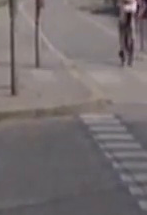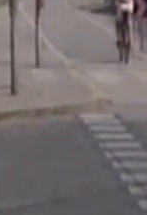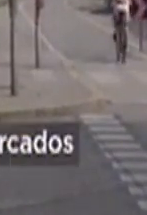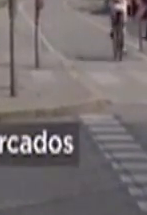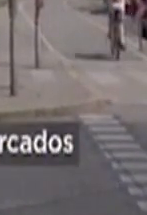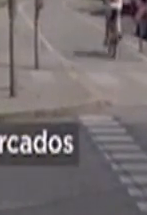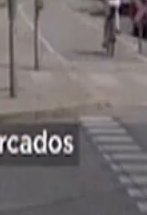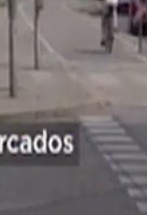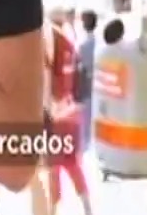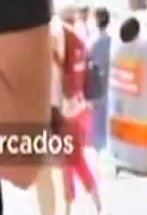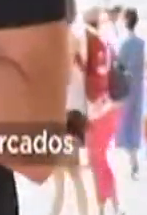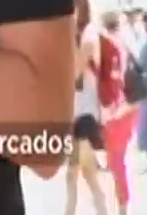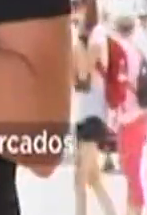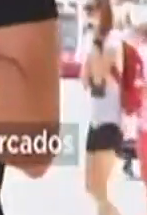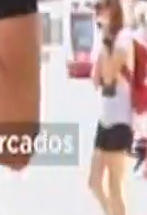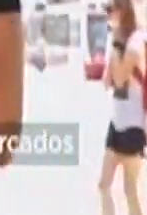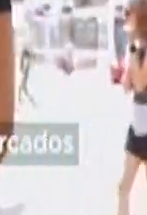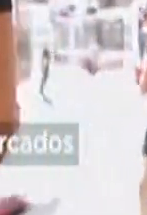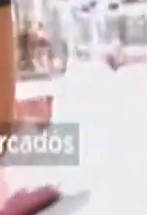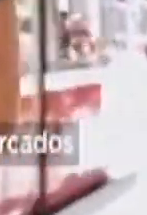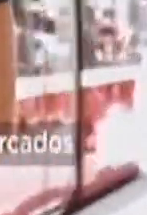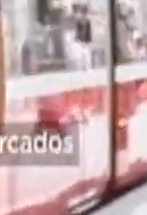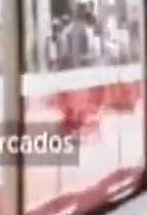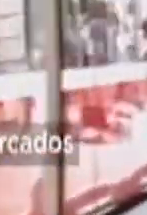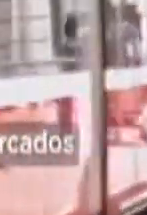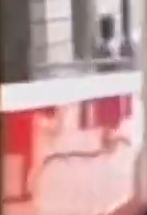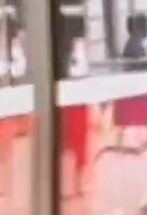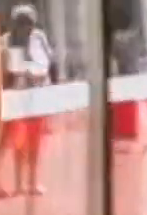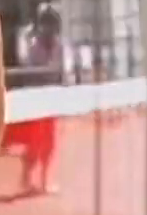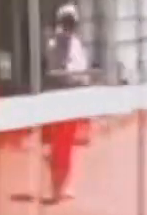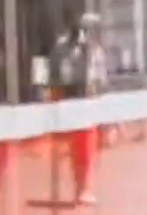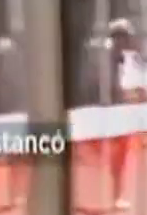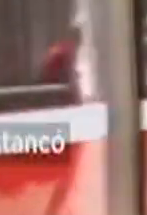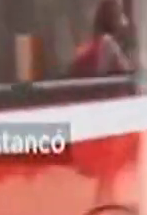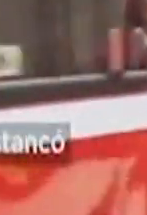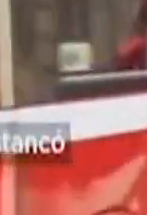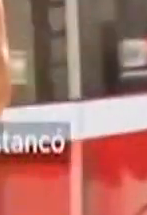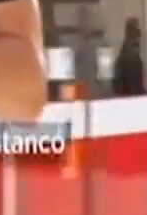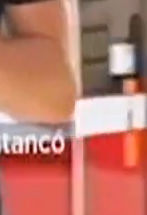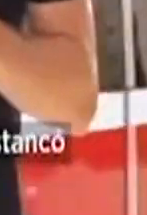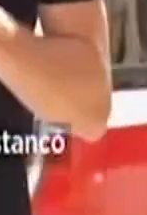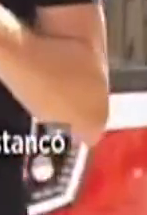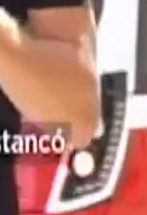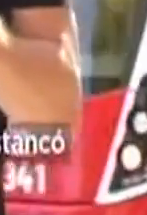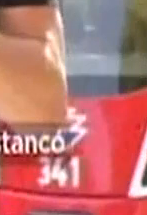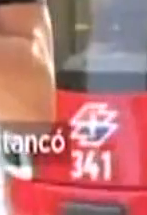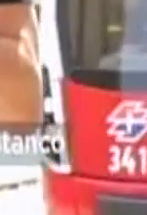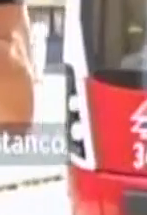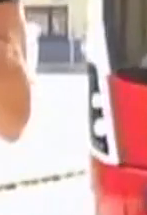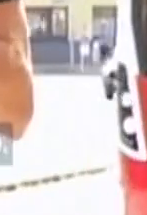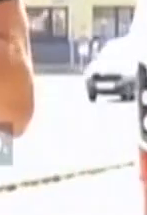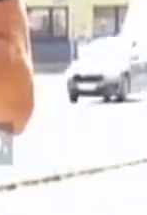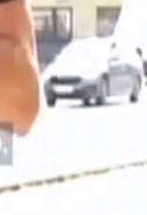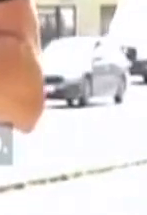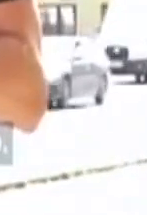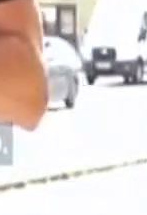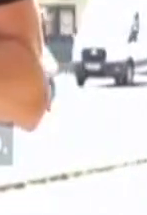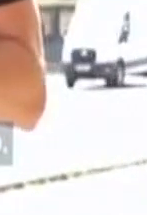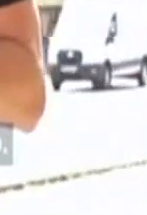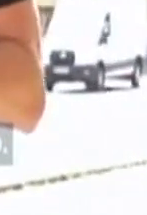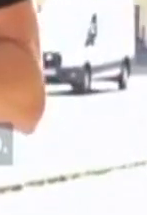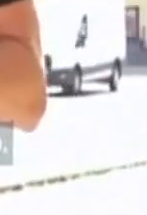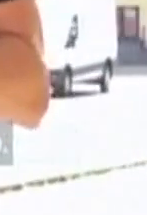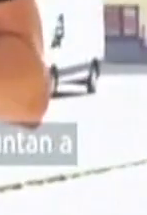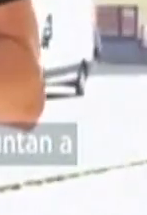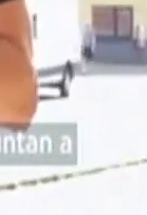West- und Mitteleuropa sind nach wie vor einer der größten Kokainmärkte weltweit. Während der Kokainkonsum in der Pandemie stagnierte, scheint er nun